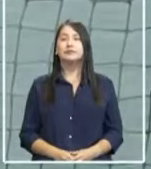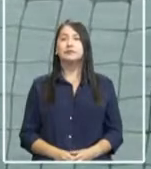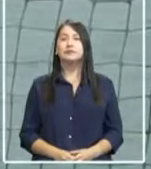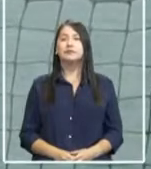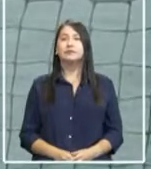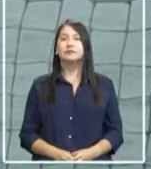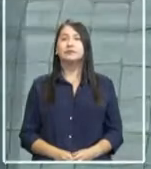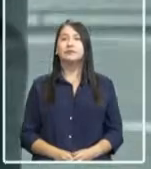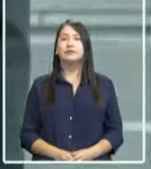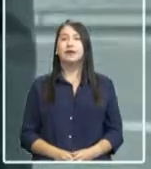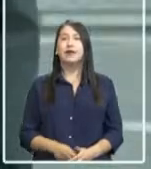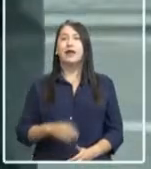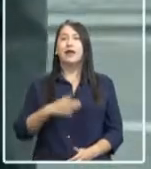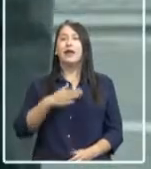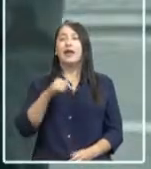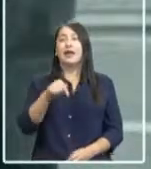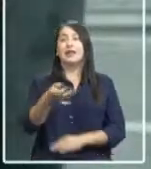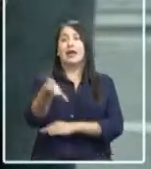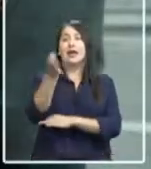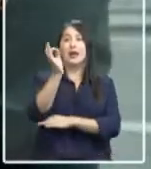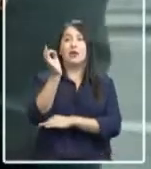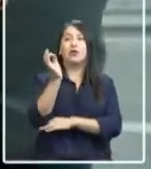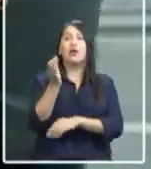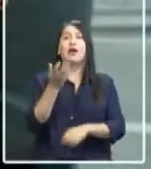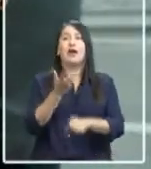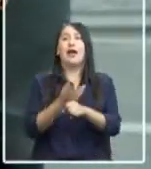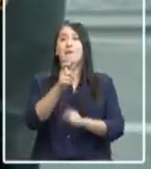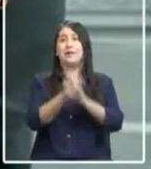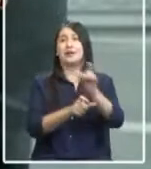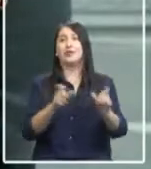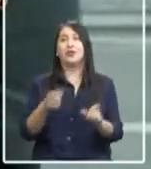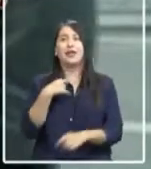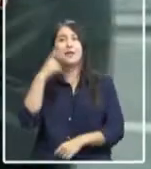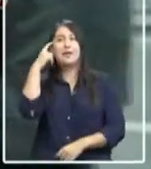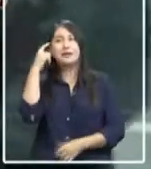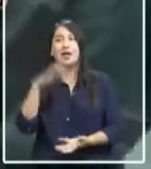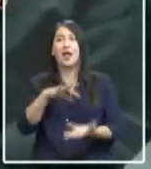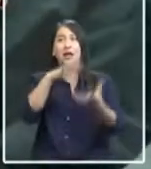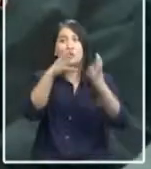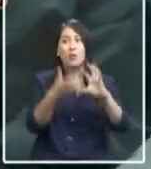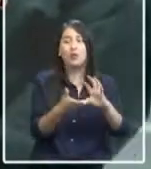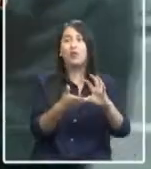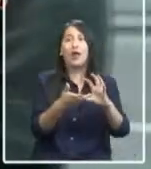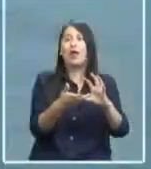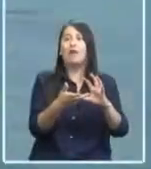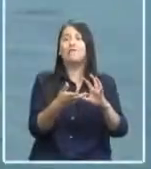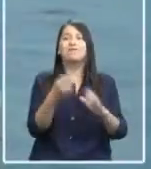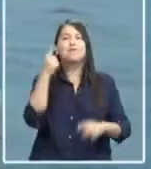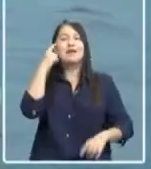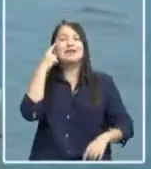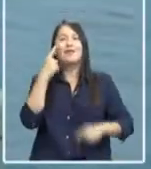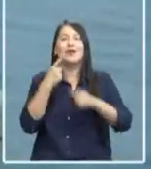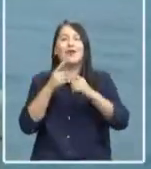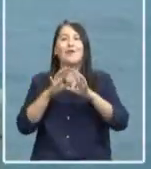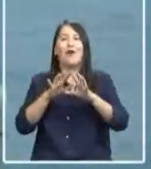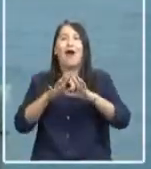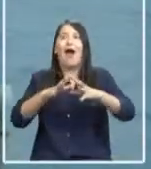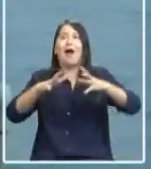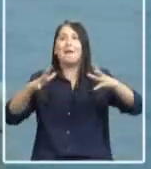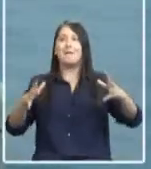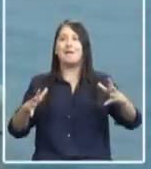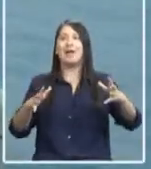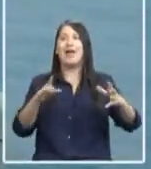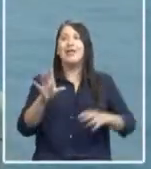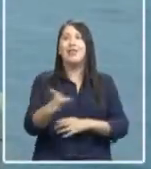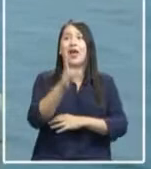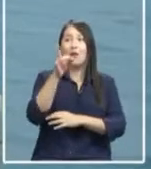This is a meeting where it's people thinking about the world in a broad way. and you recognize that your